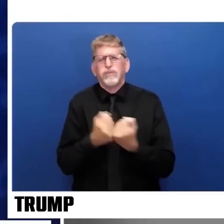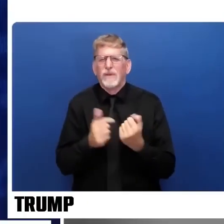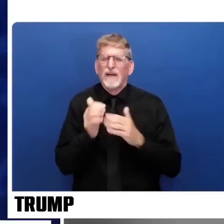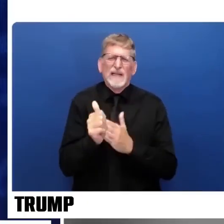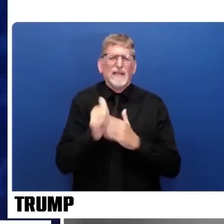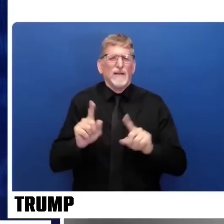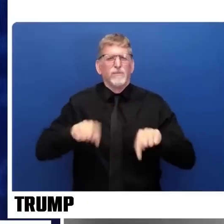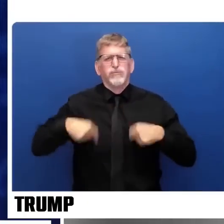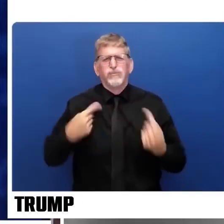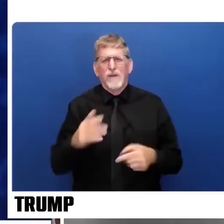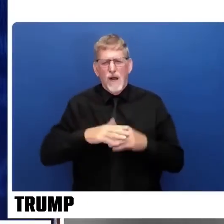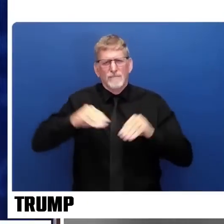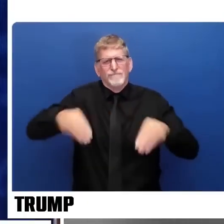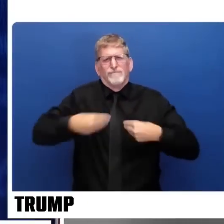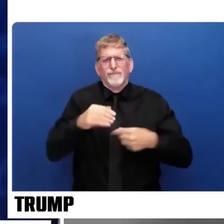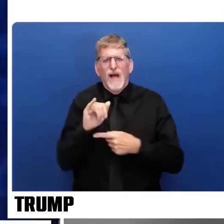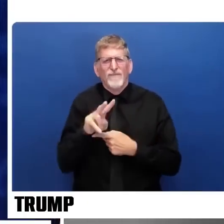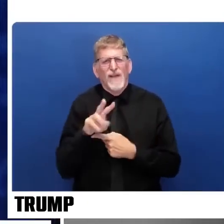And the other thing,